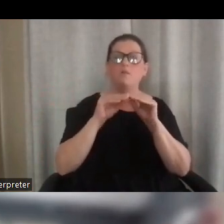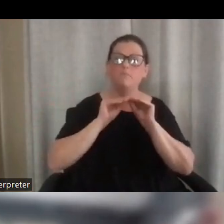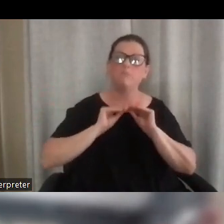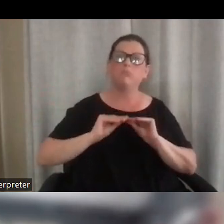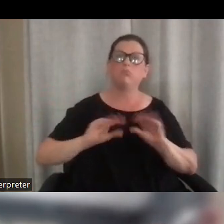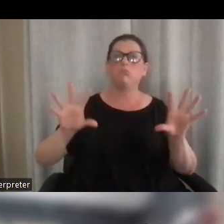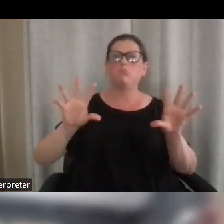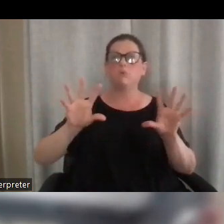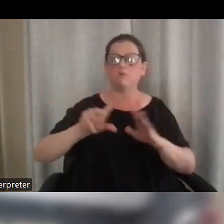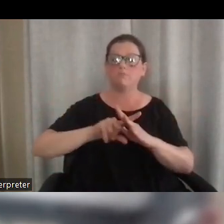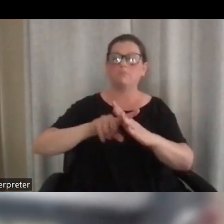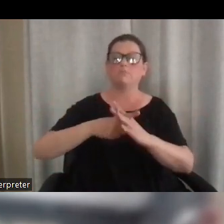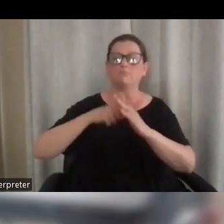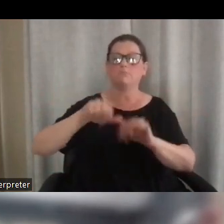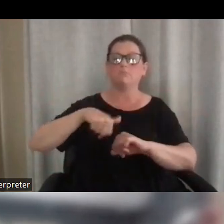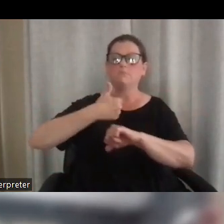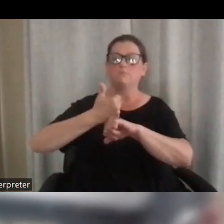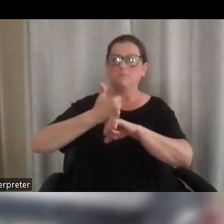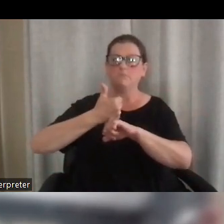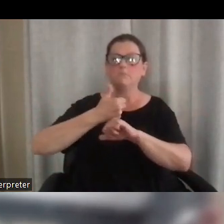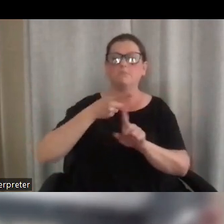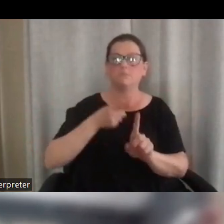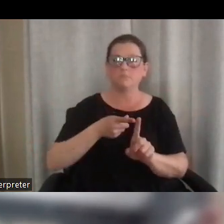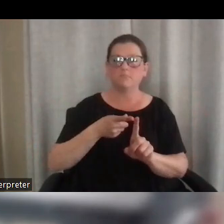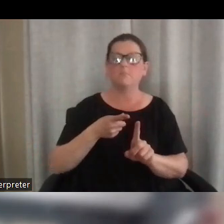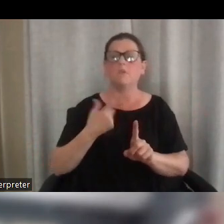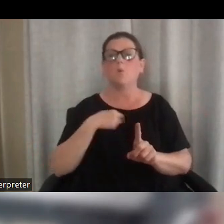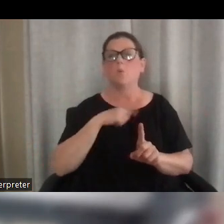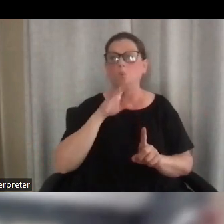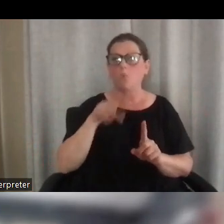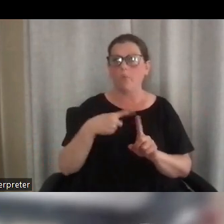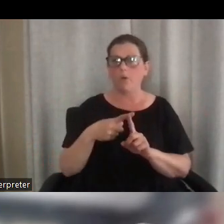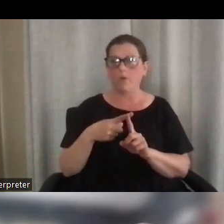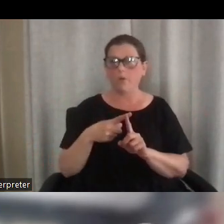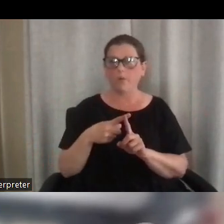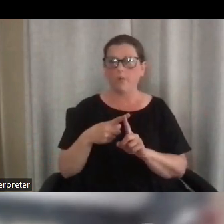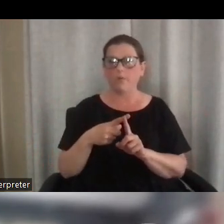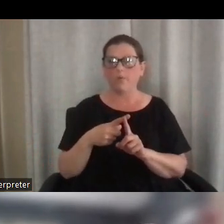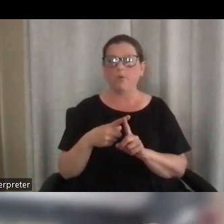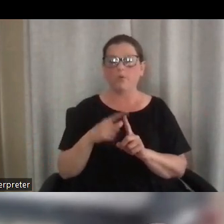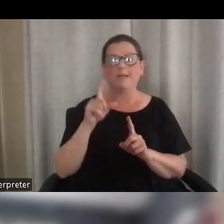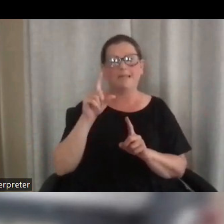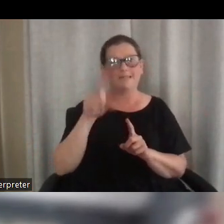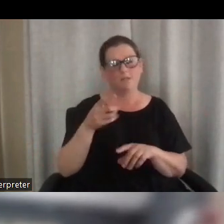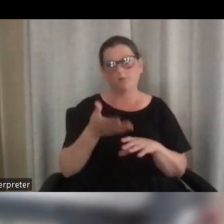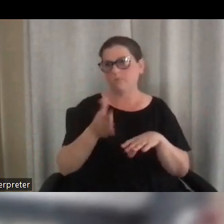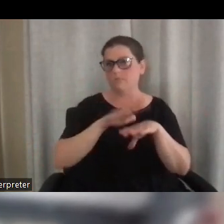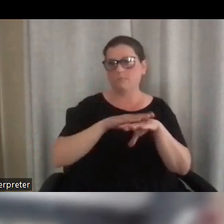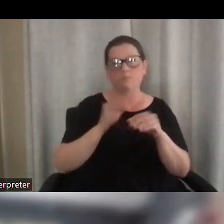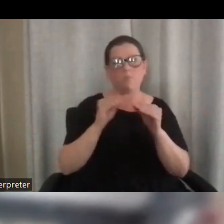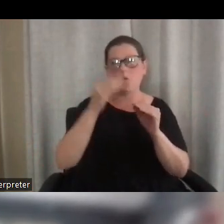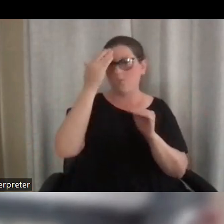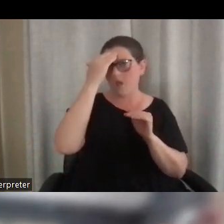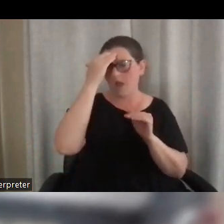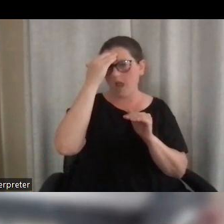of the new paid leave campaign. And something that we had talked about really was a real need to increase awareness. There's confusion when a